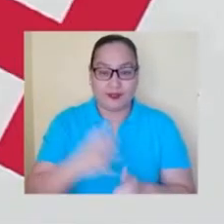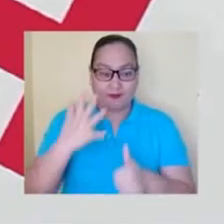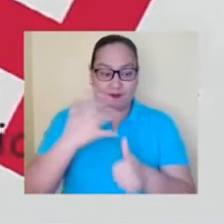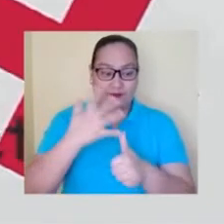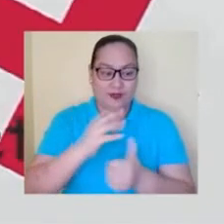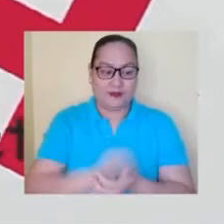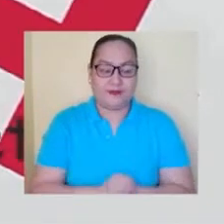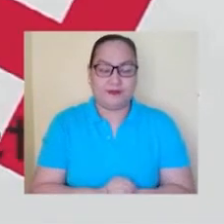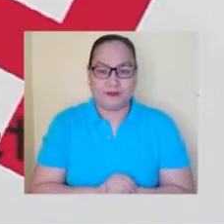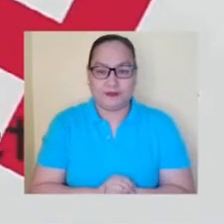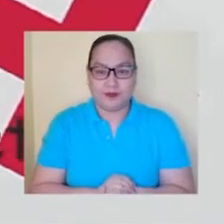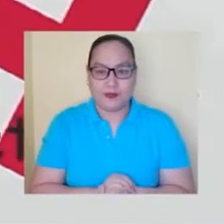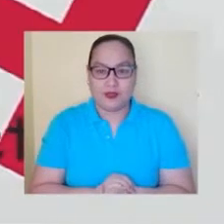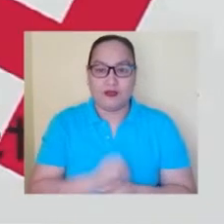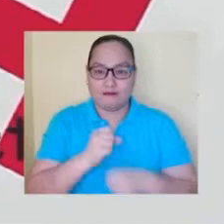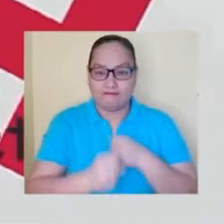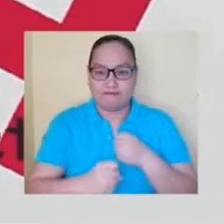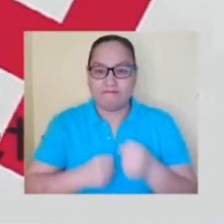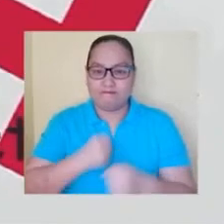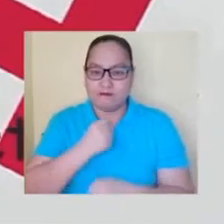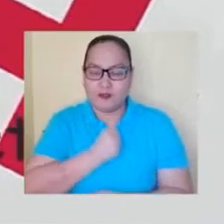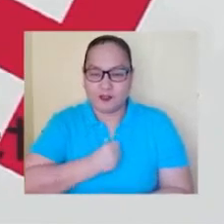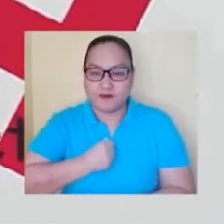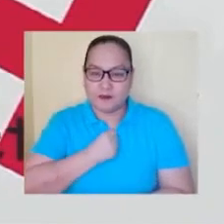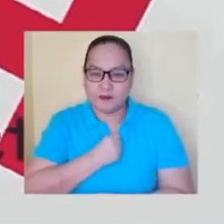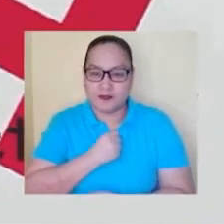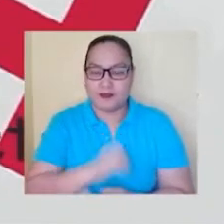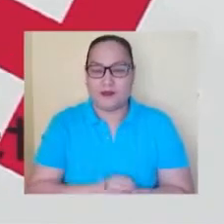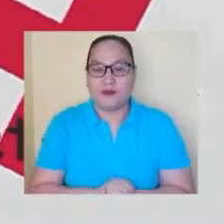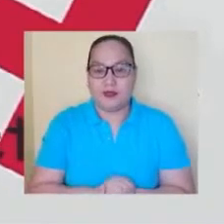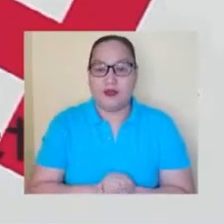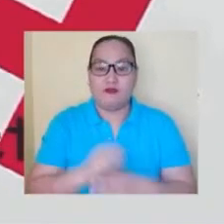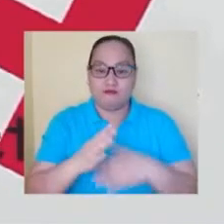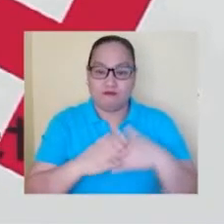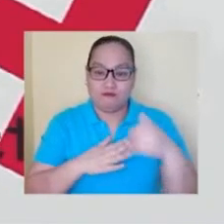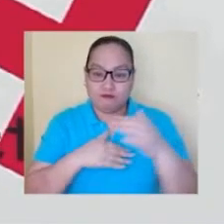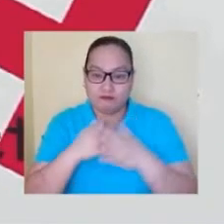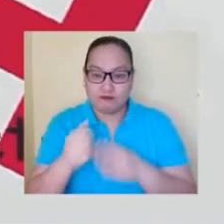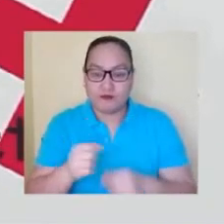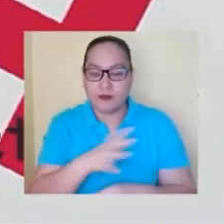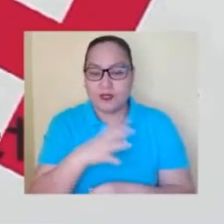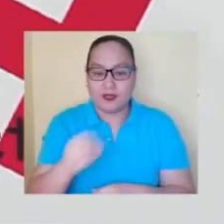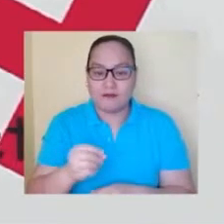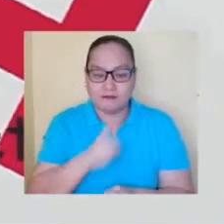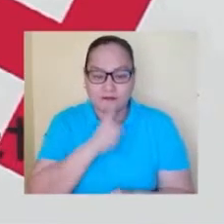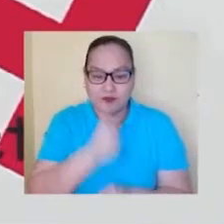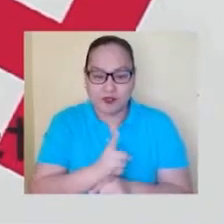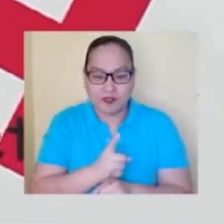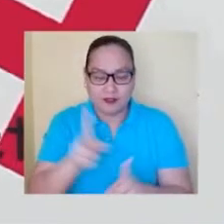5. Sympathetic. A good first aider comforts and reassures the victim.